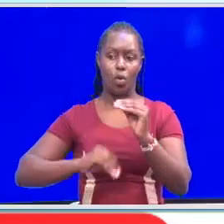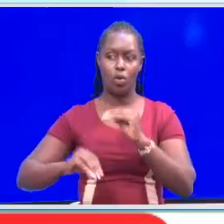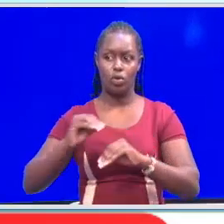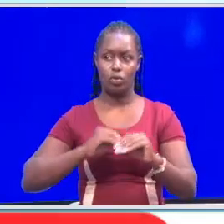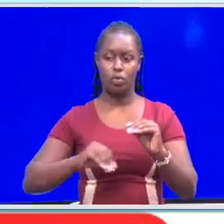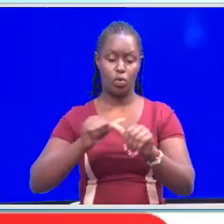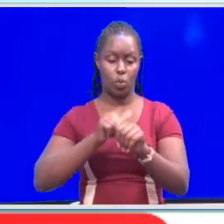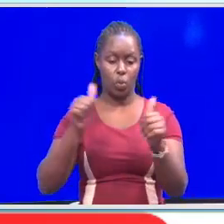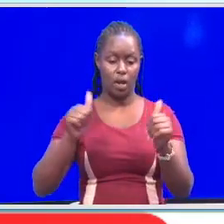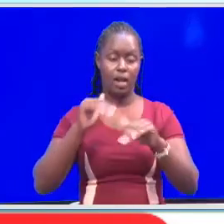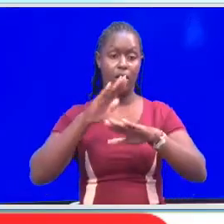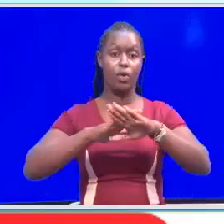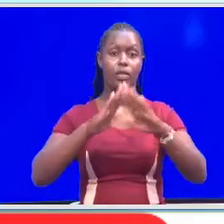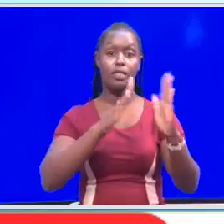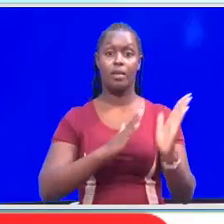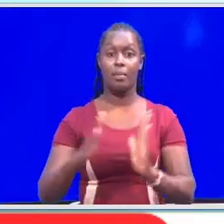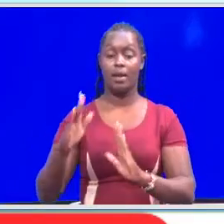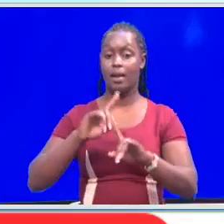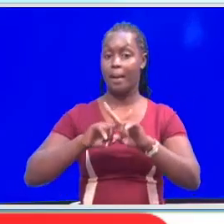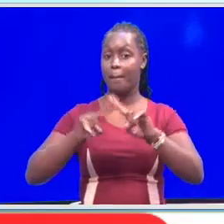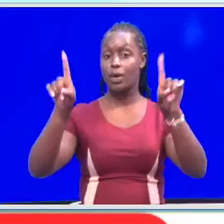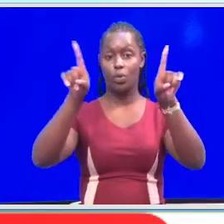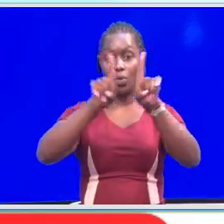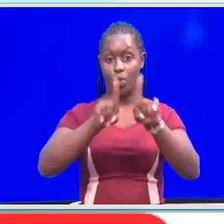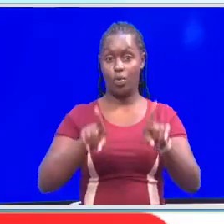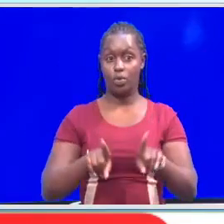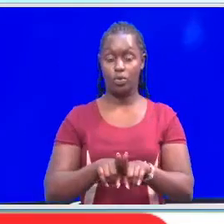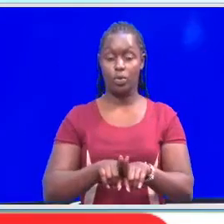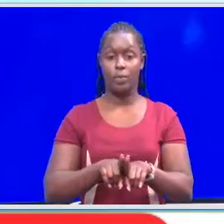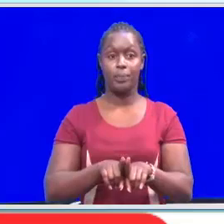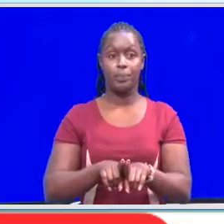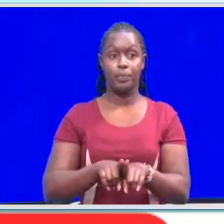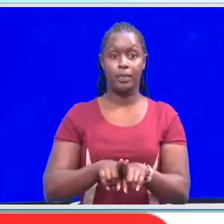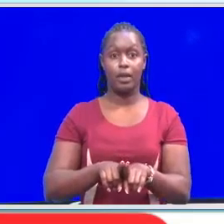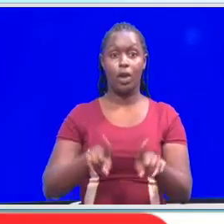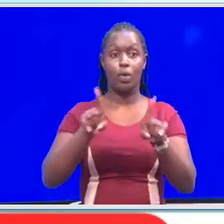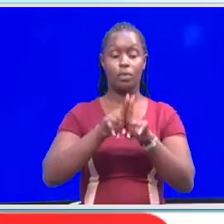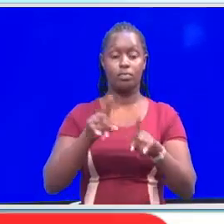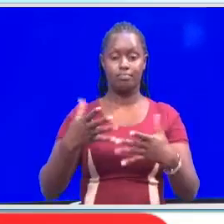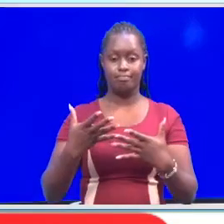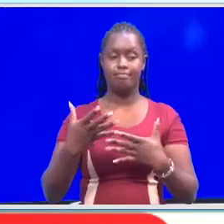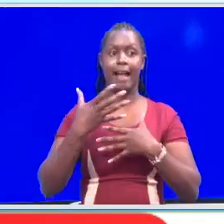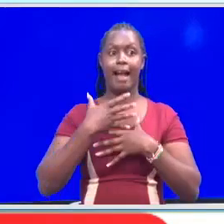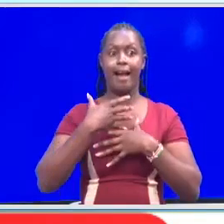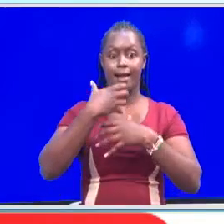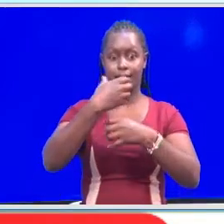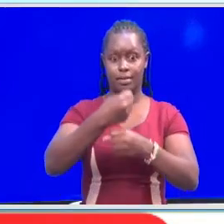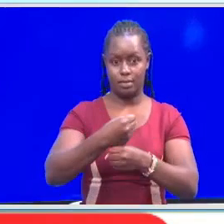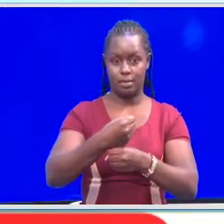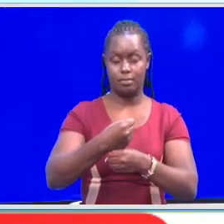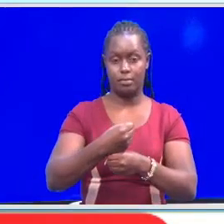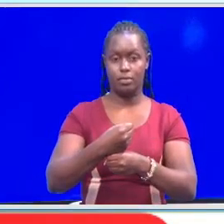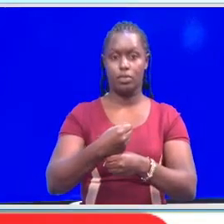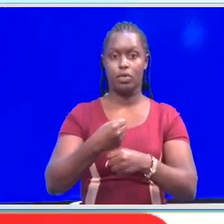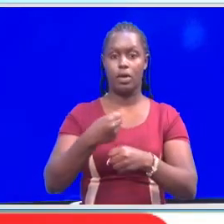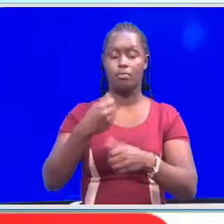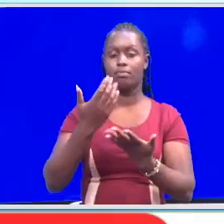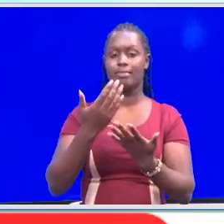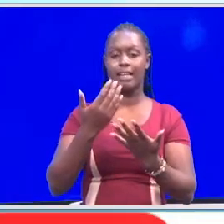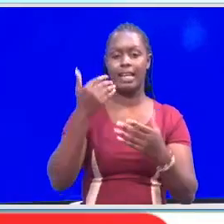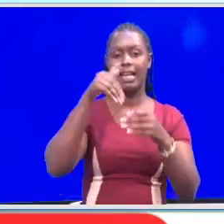implementing the plan. Mm. But at the same time, I also trusted in his sense